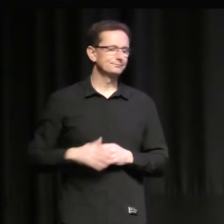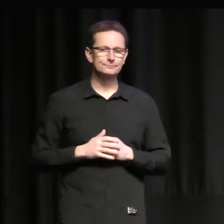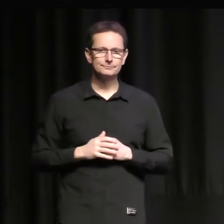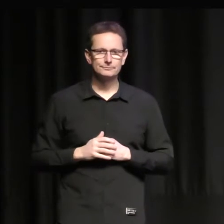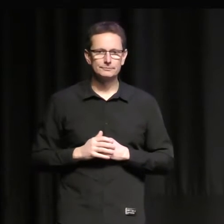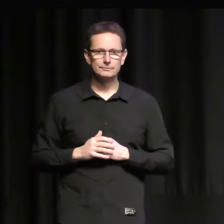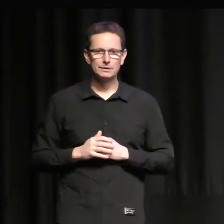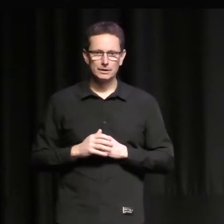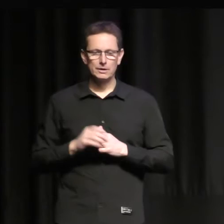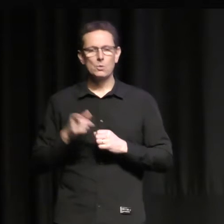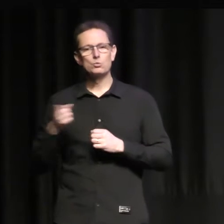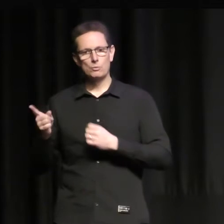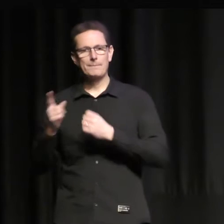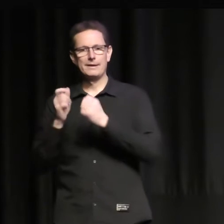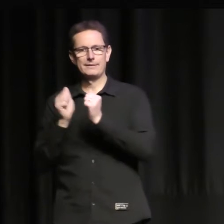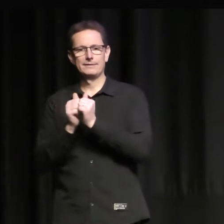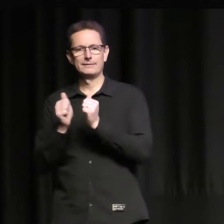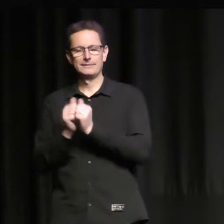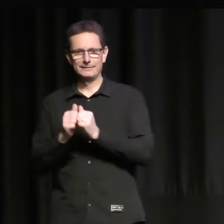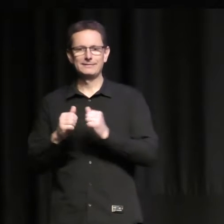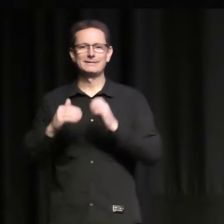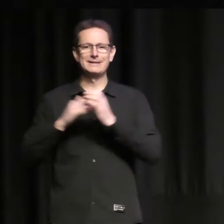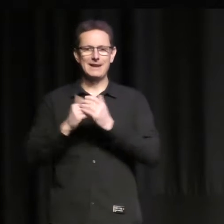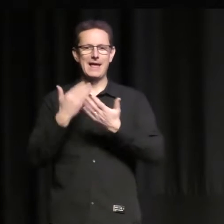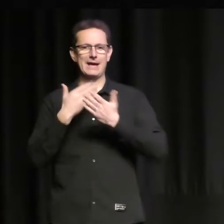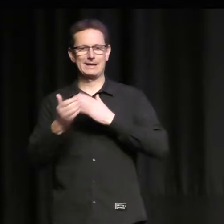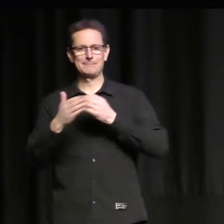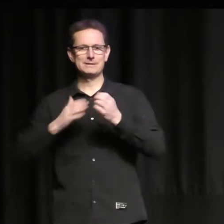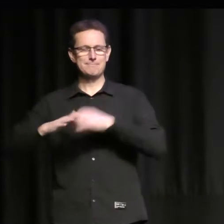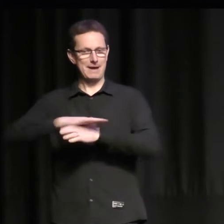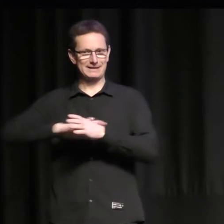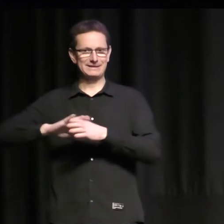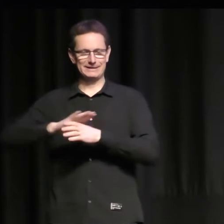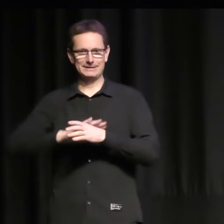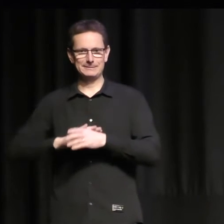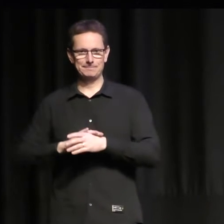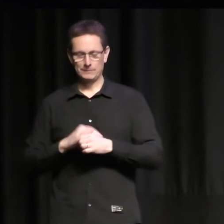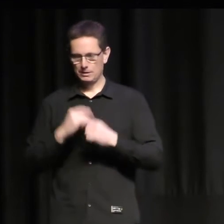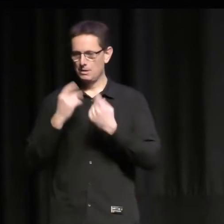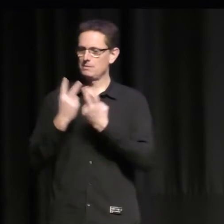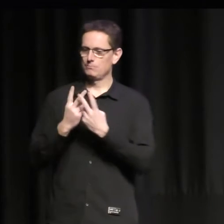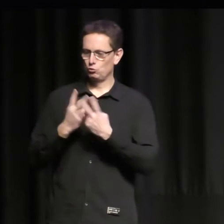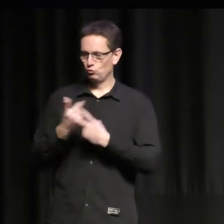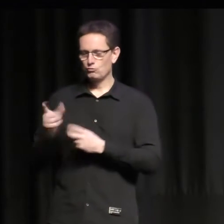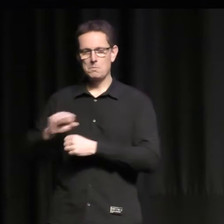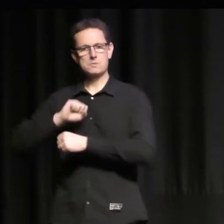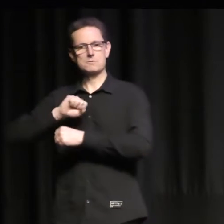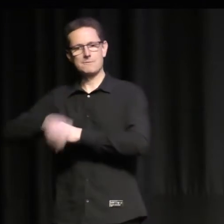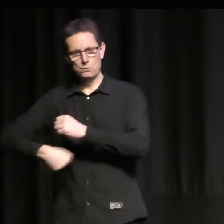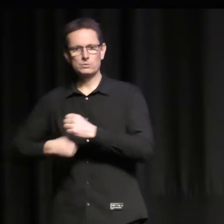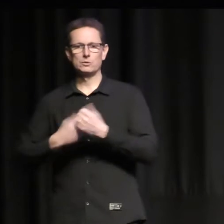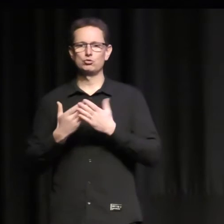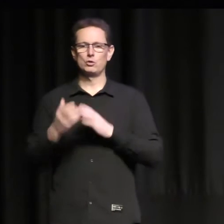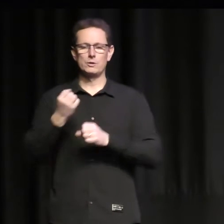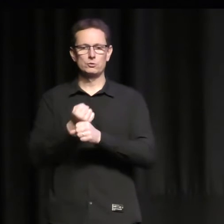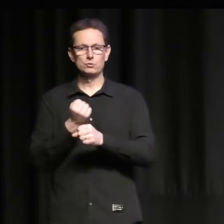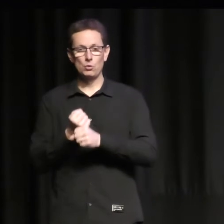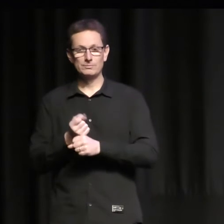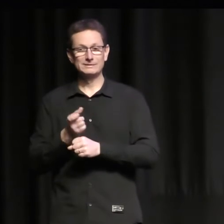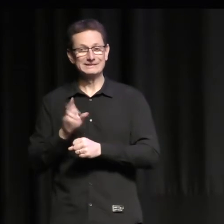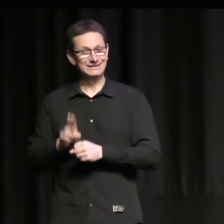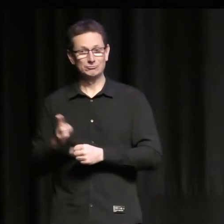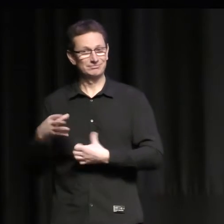and they're subject to workfare. In other words, they're forced to have to do jobs they don't wish to